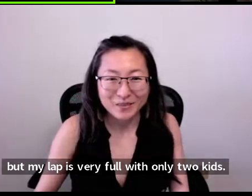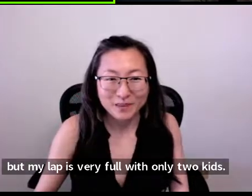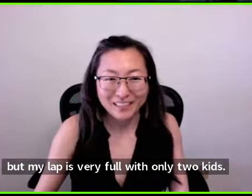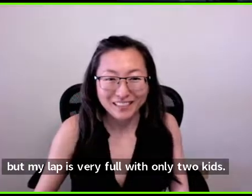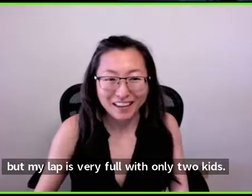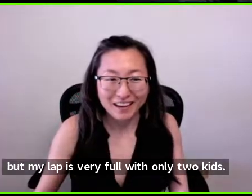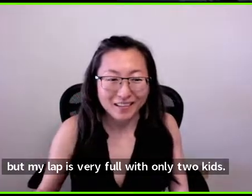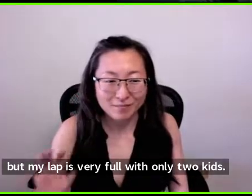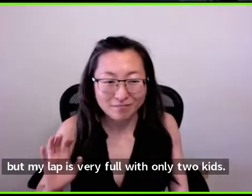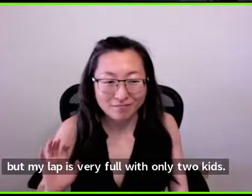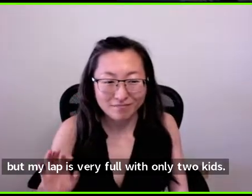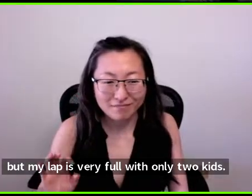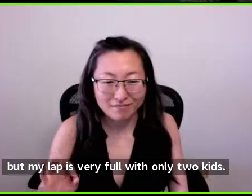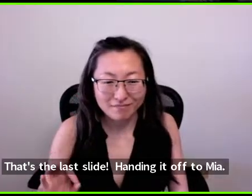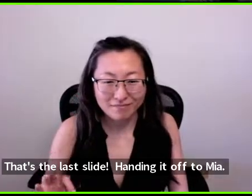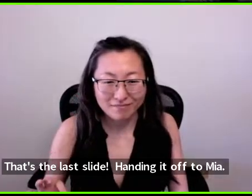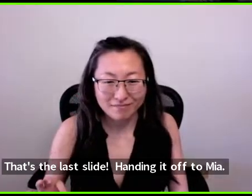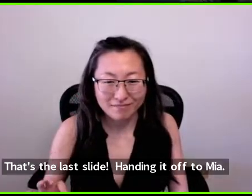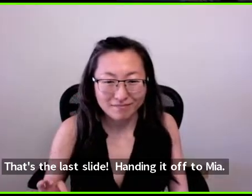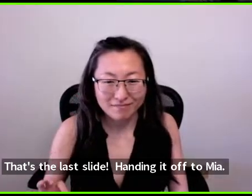Thank you so much.